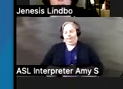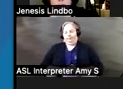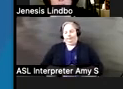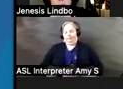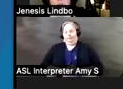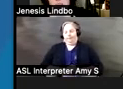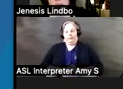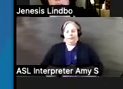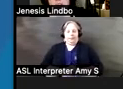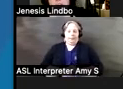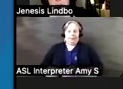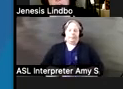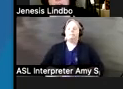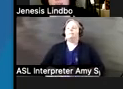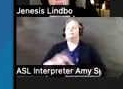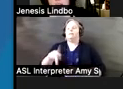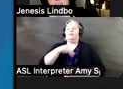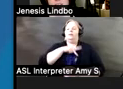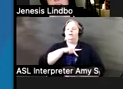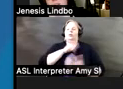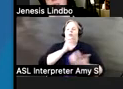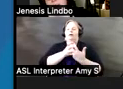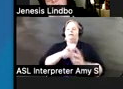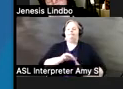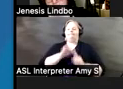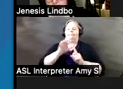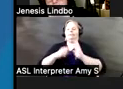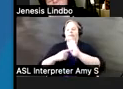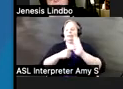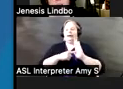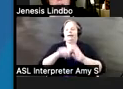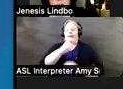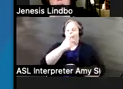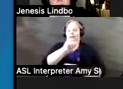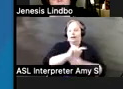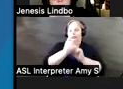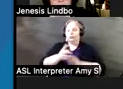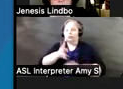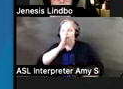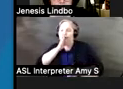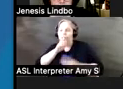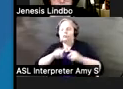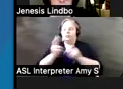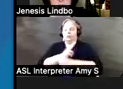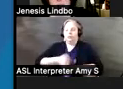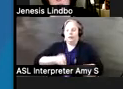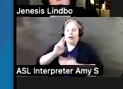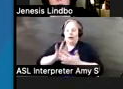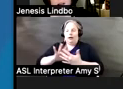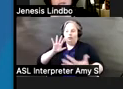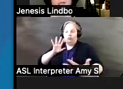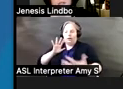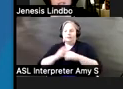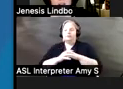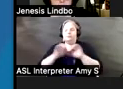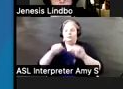And looking at personalized displays, does it have text to speech? Can you use high contrast? Can you